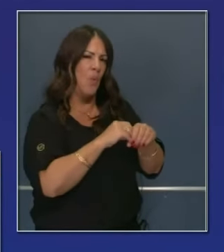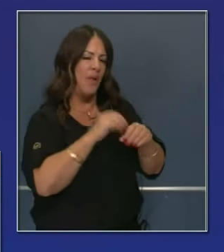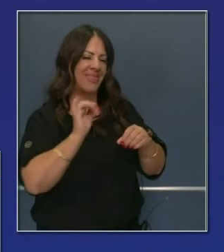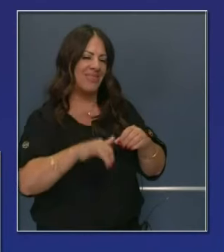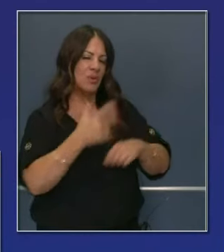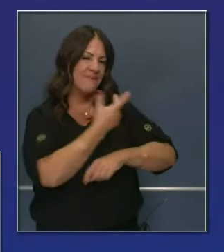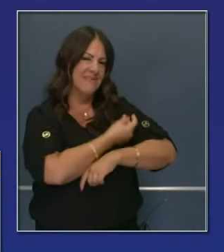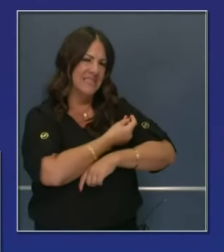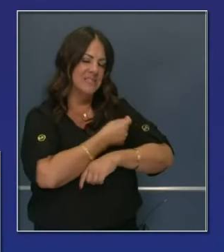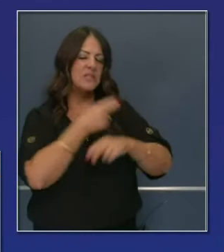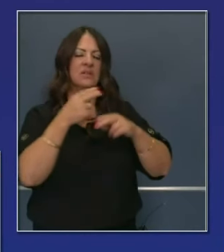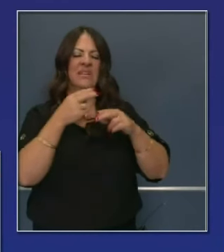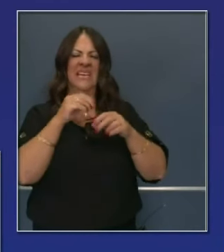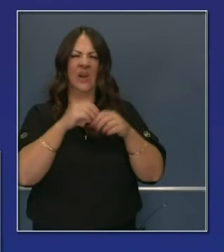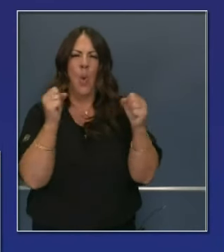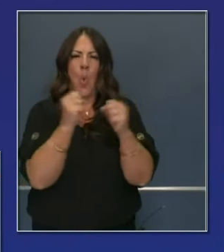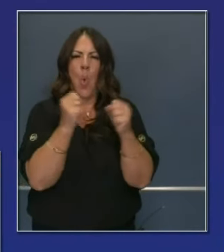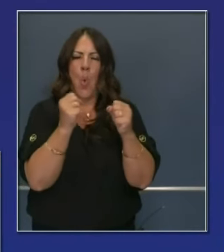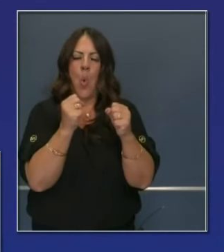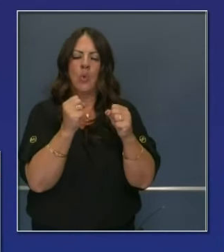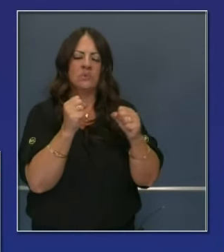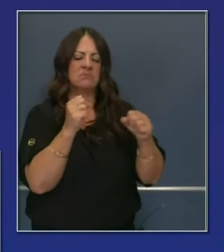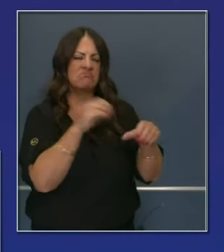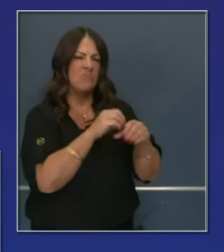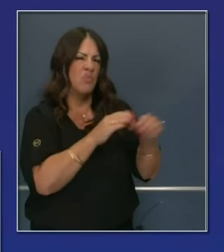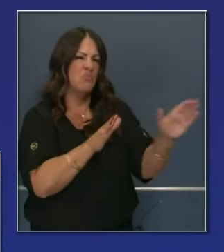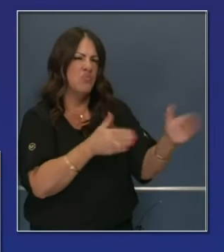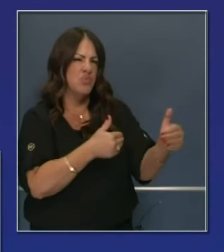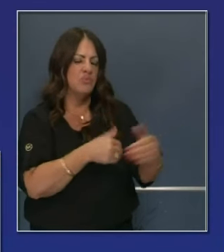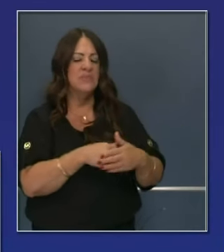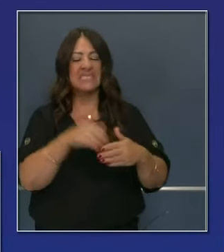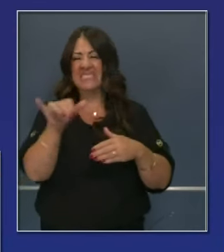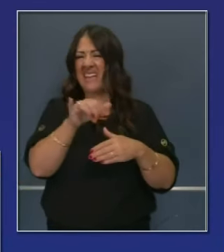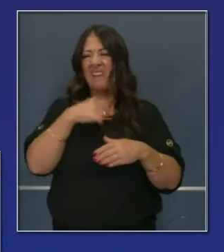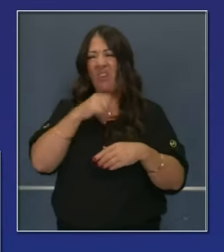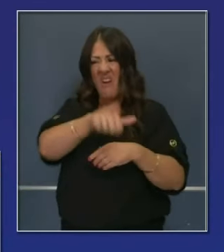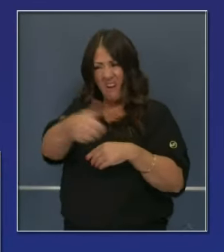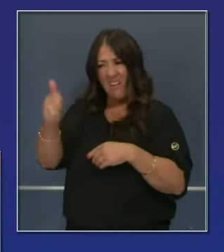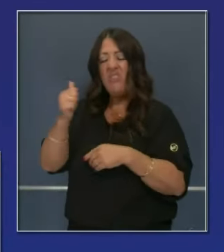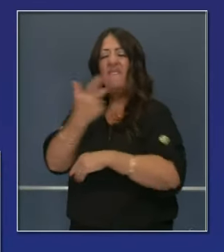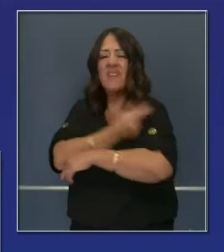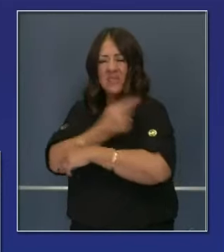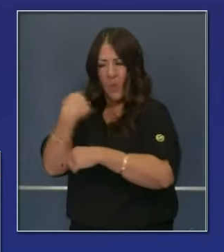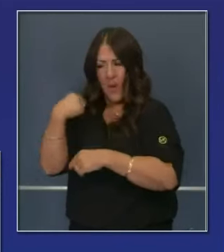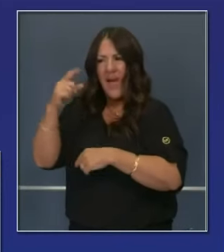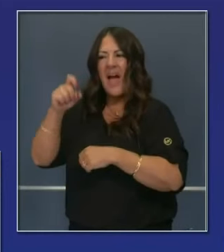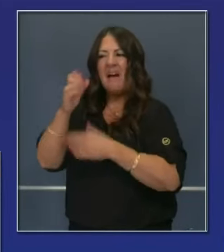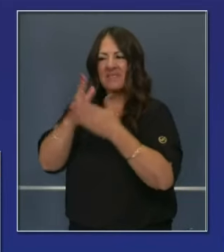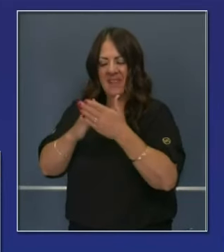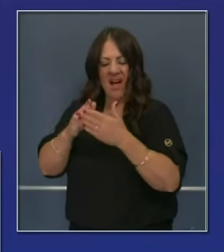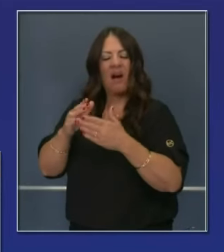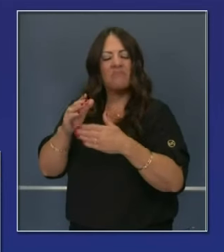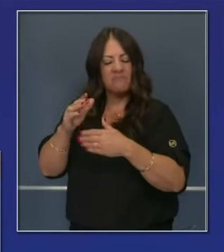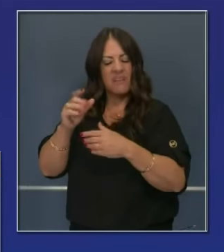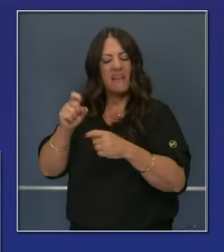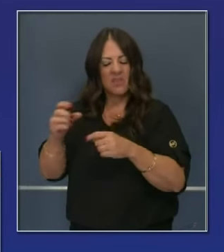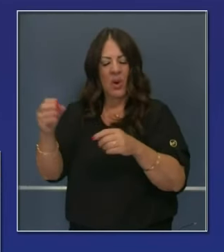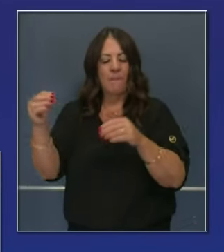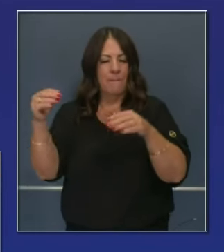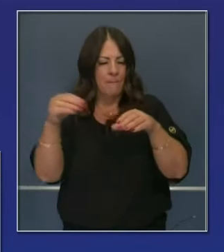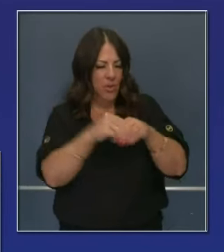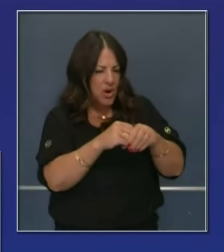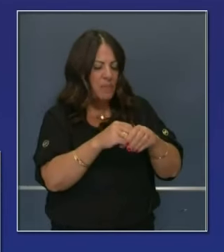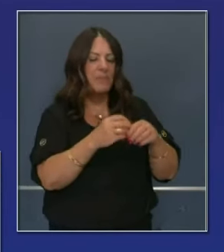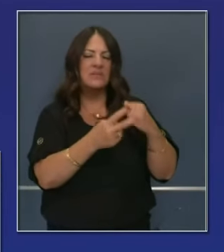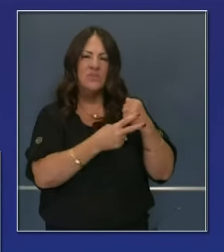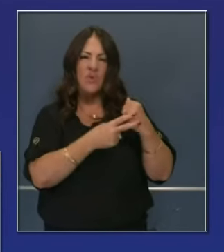agenda. Cold storage for other vaccines, and again, we are looking at 2 at the moment for, again, planning